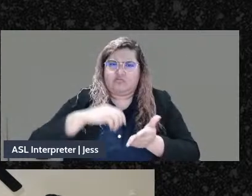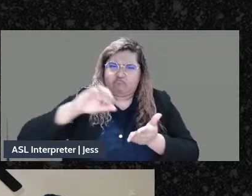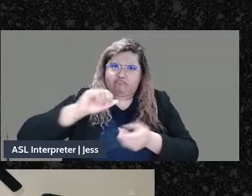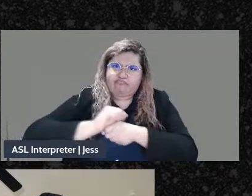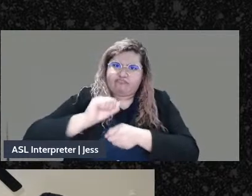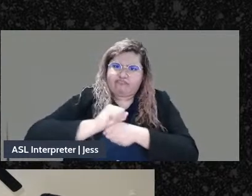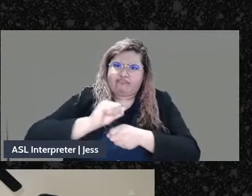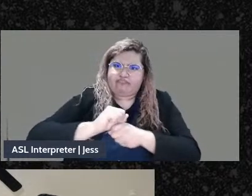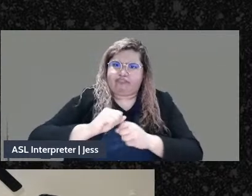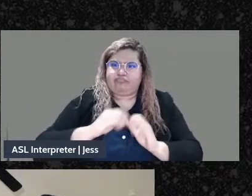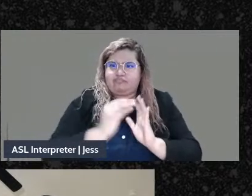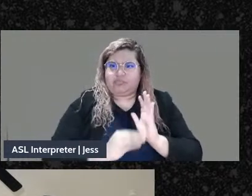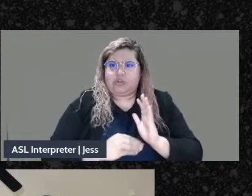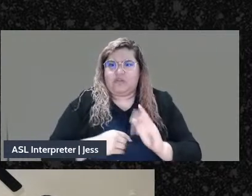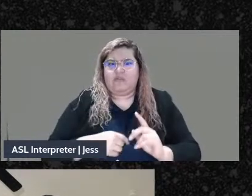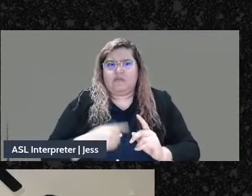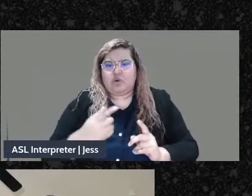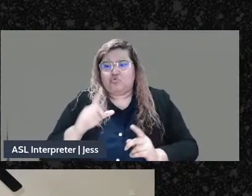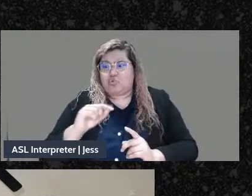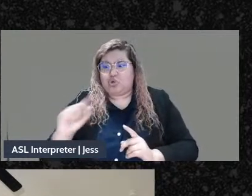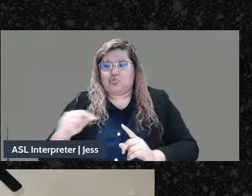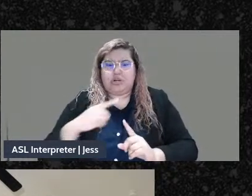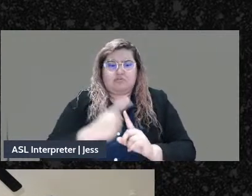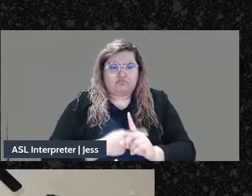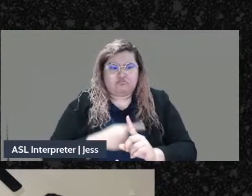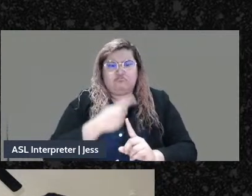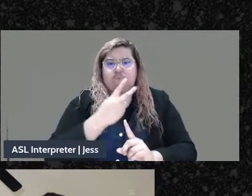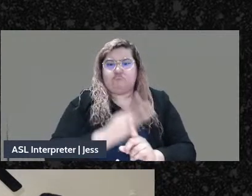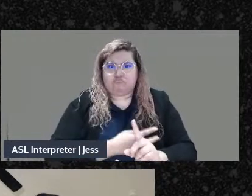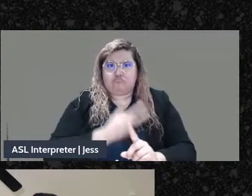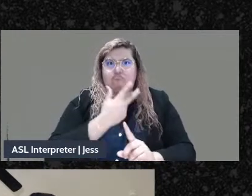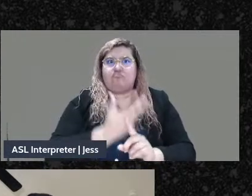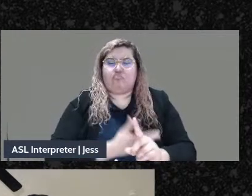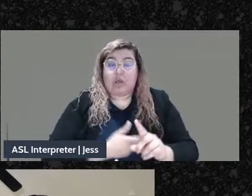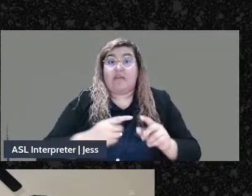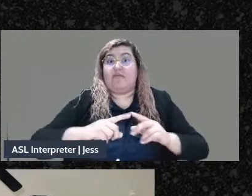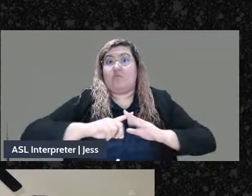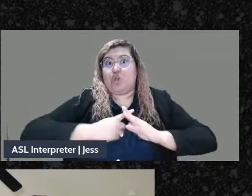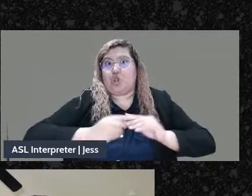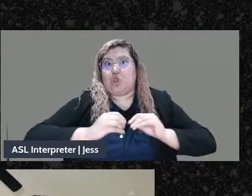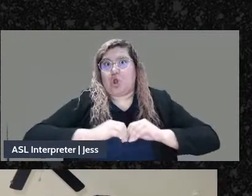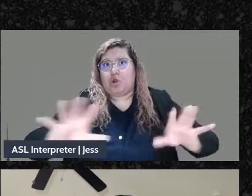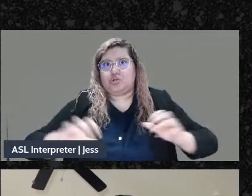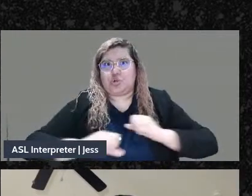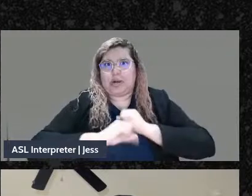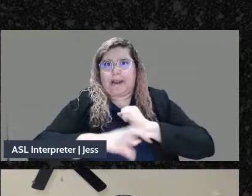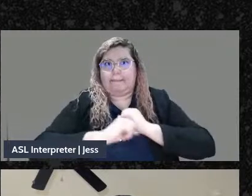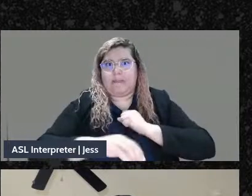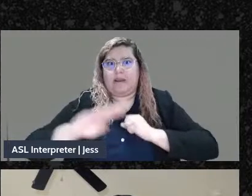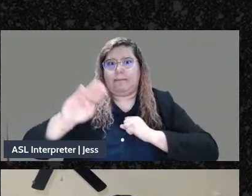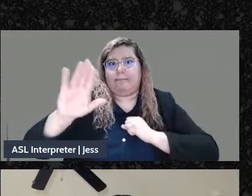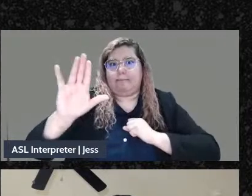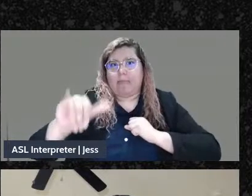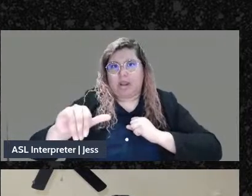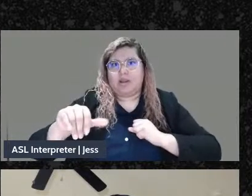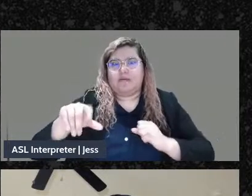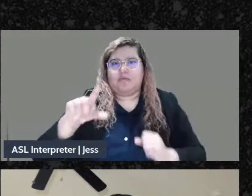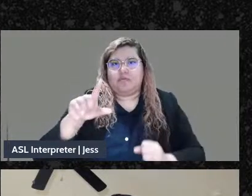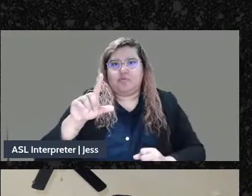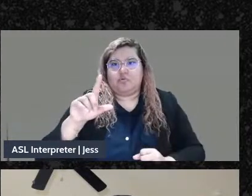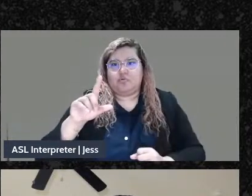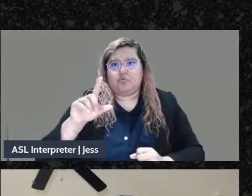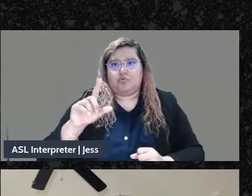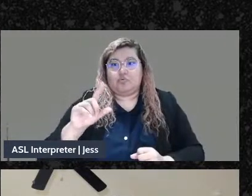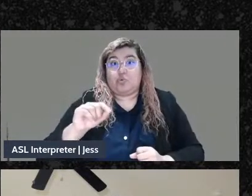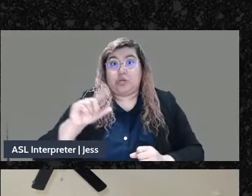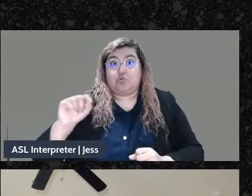first few months of 2020, and really launched our campaign in May at